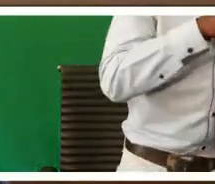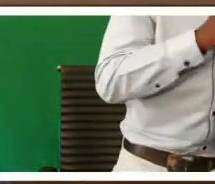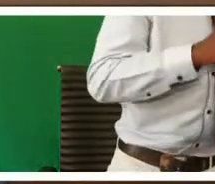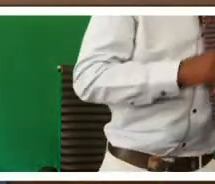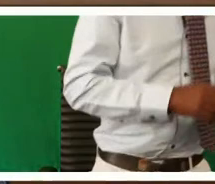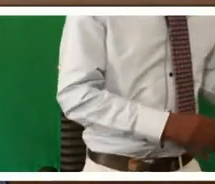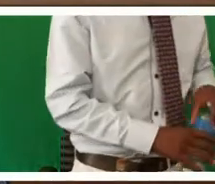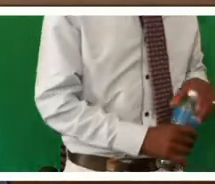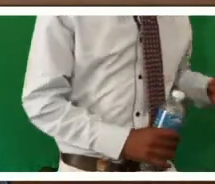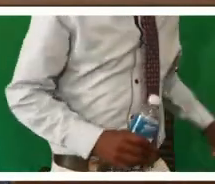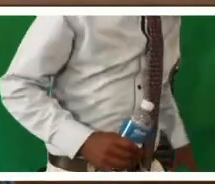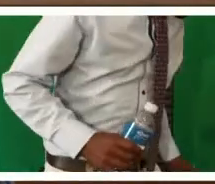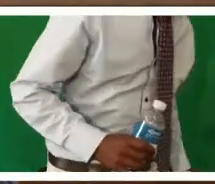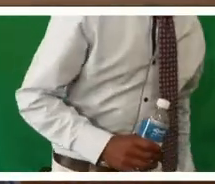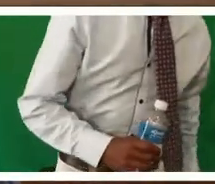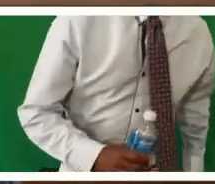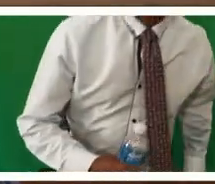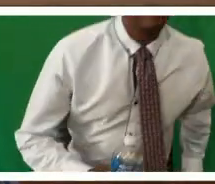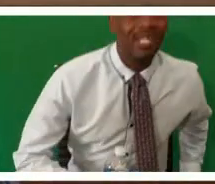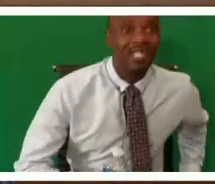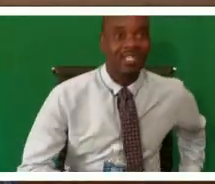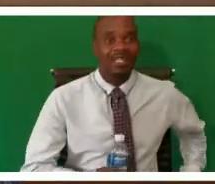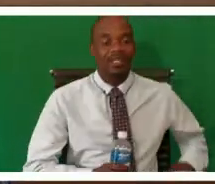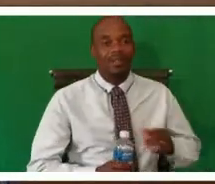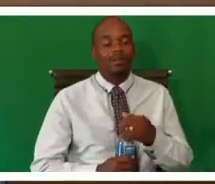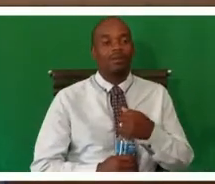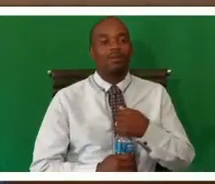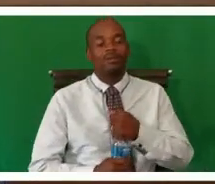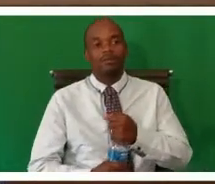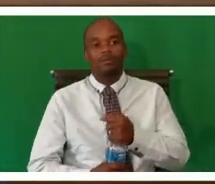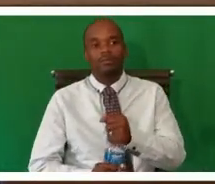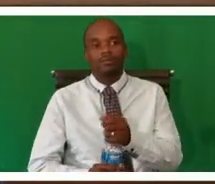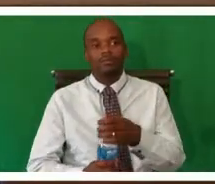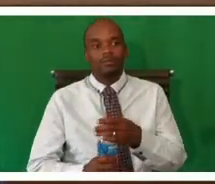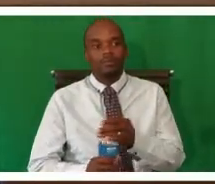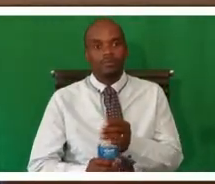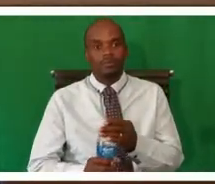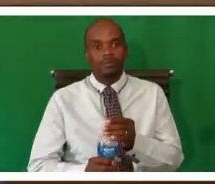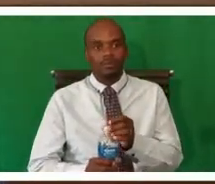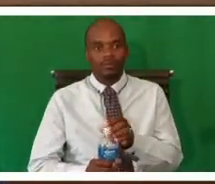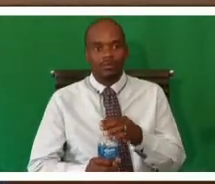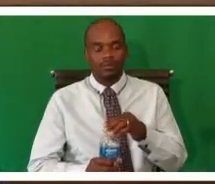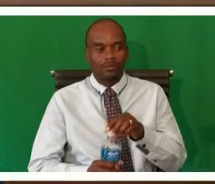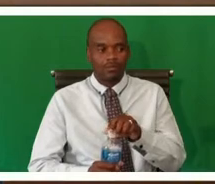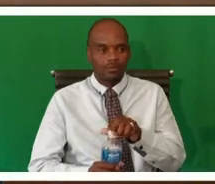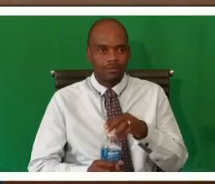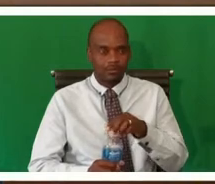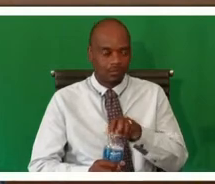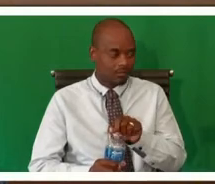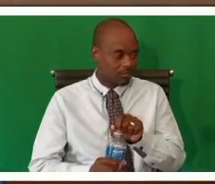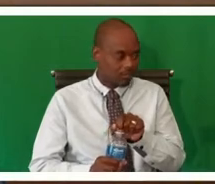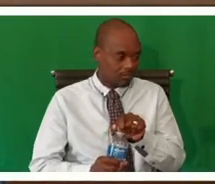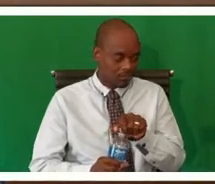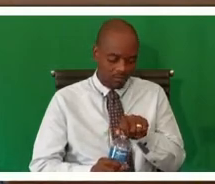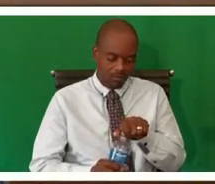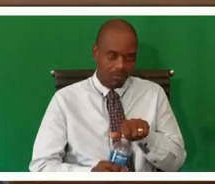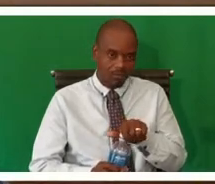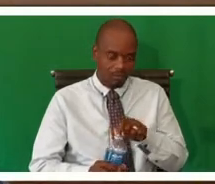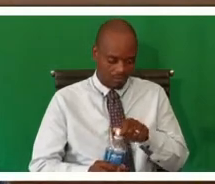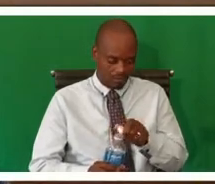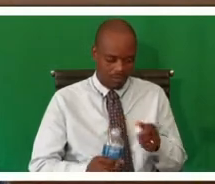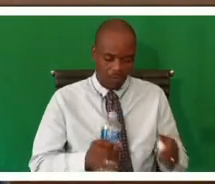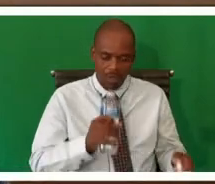identified. Already this week, two lease agreements are being included with